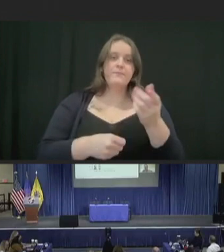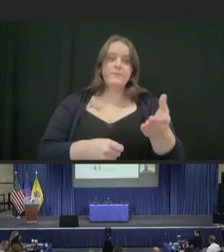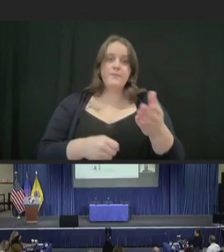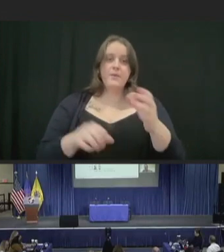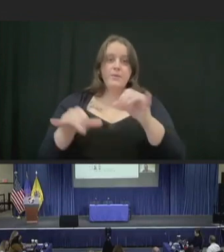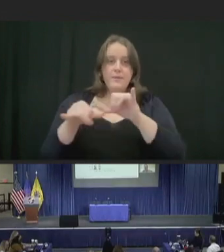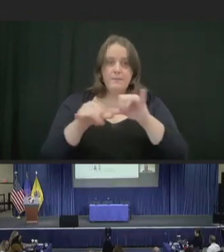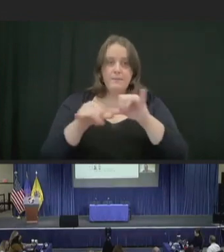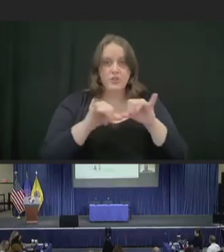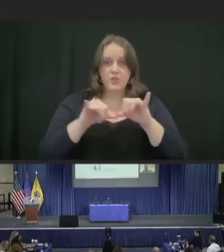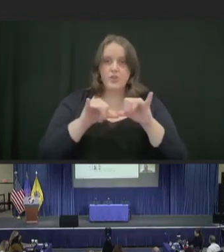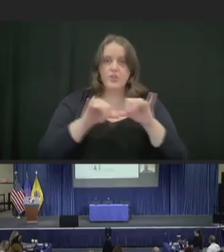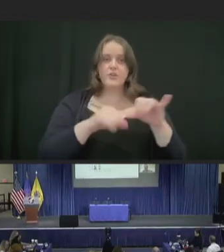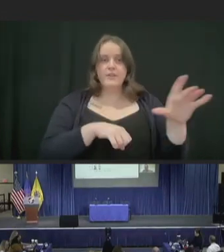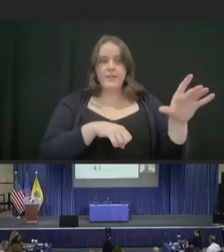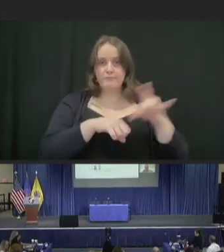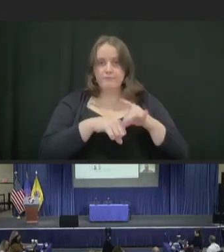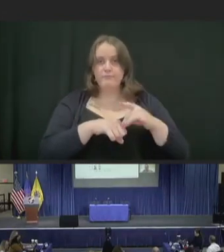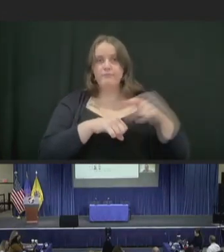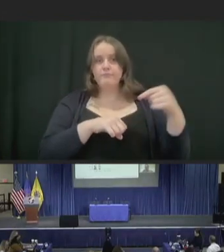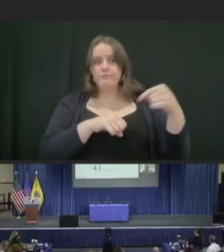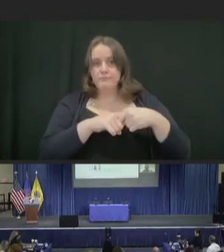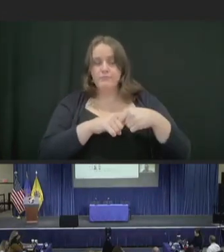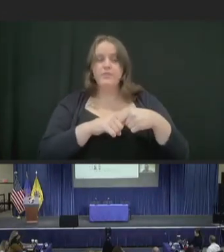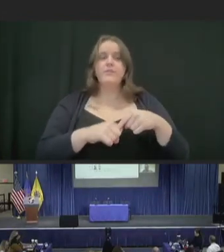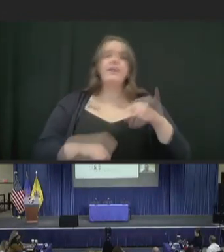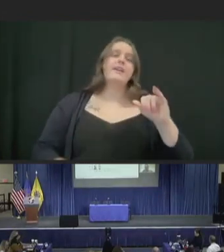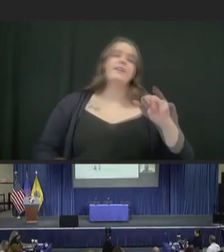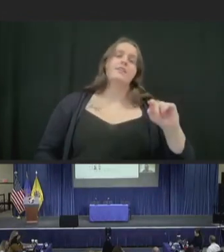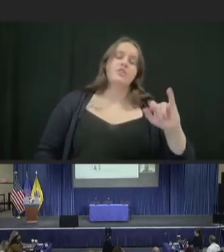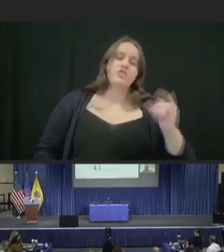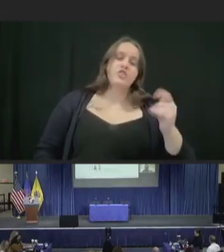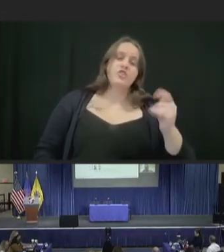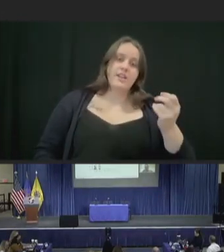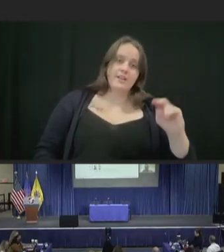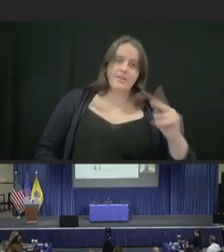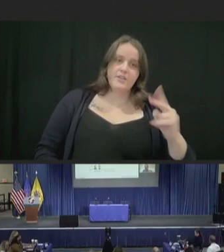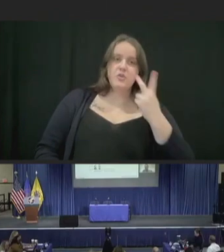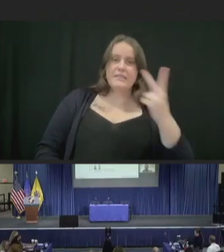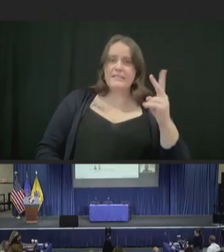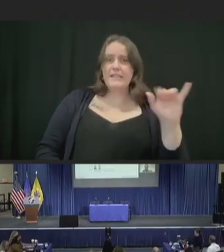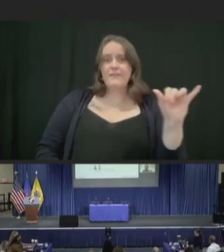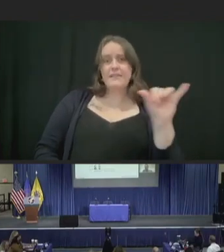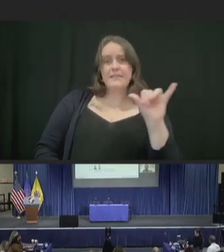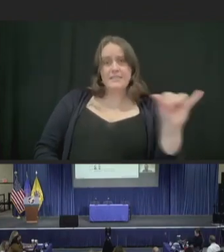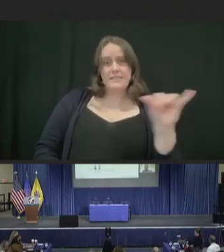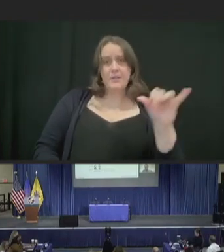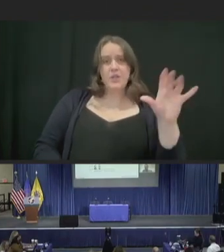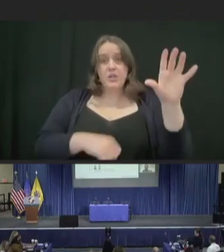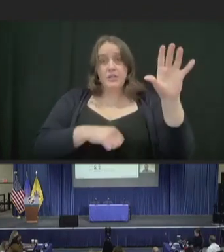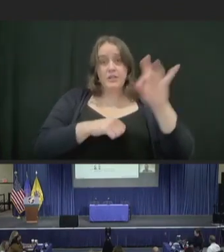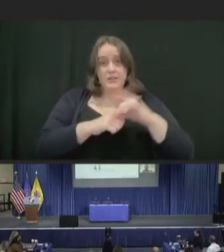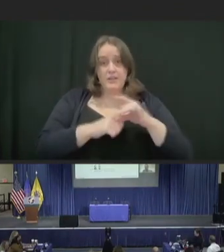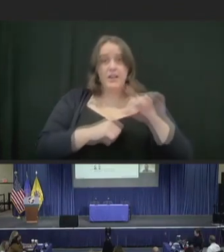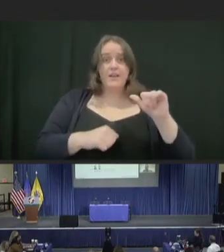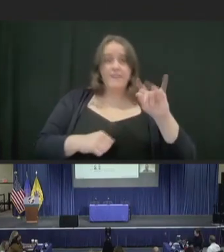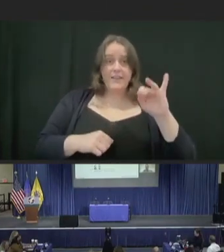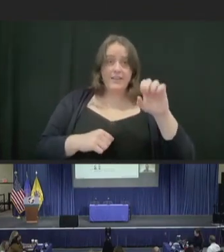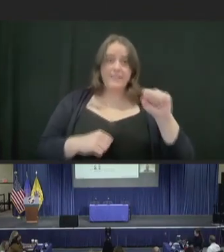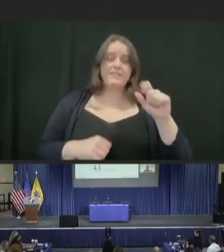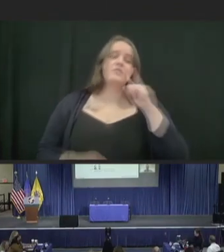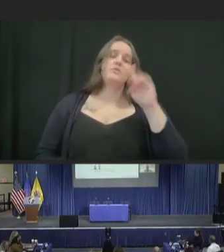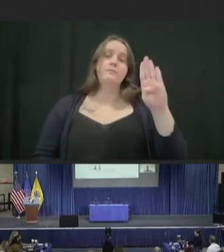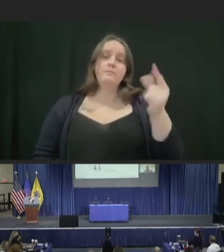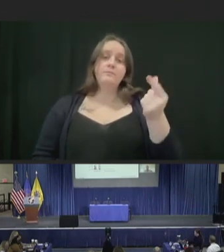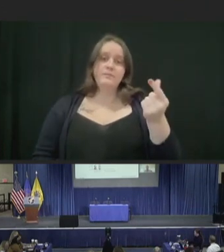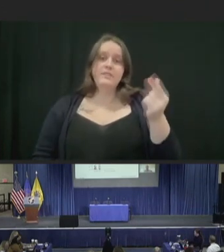immunogen N332GT5. And you can see they have similar affinities to the BG18s, which are shown in pink. But